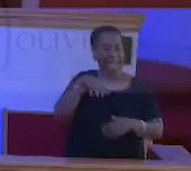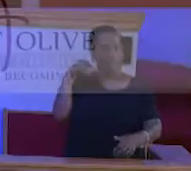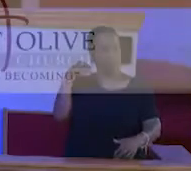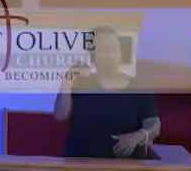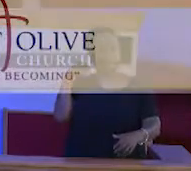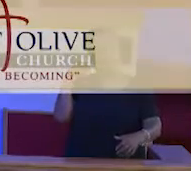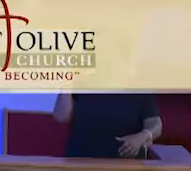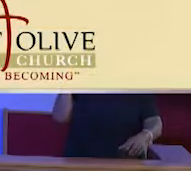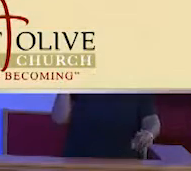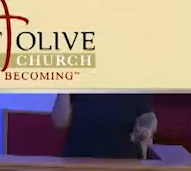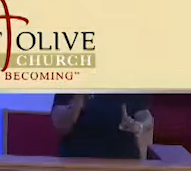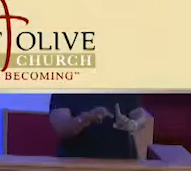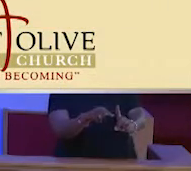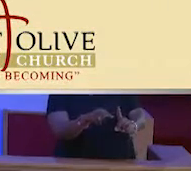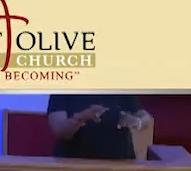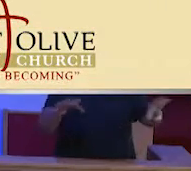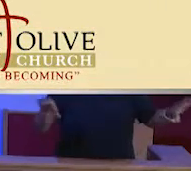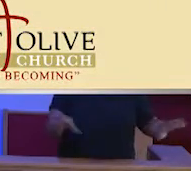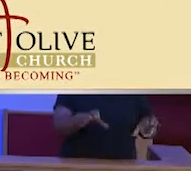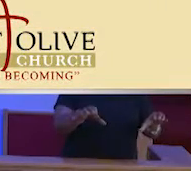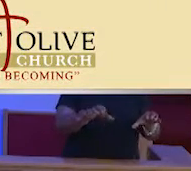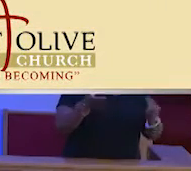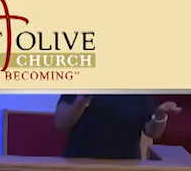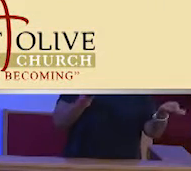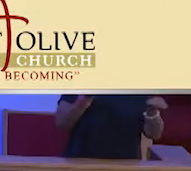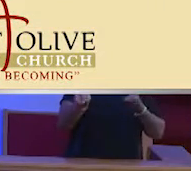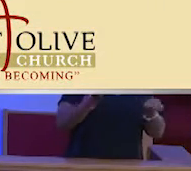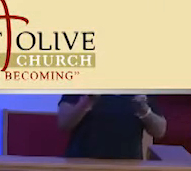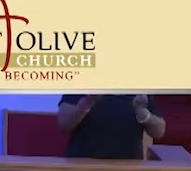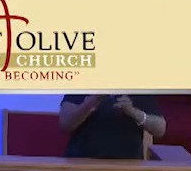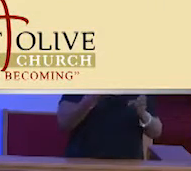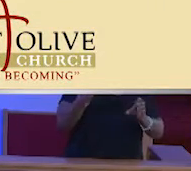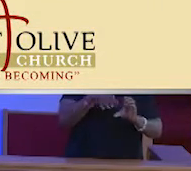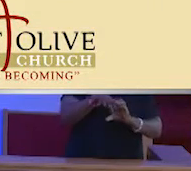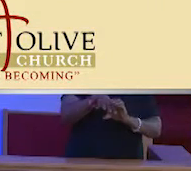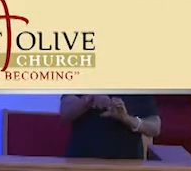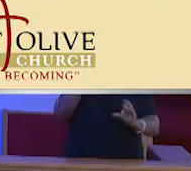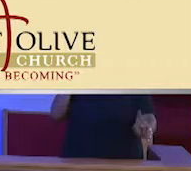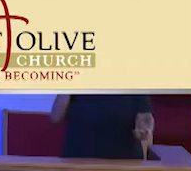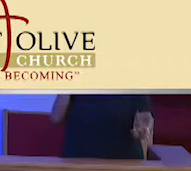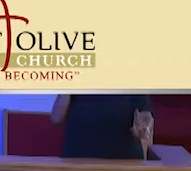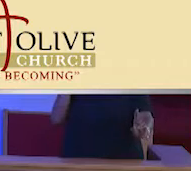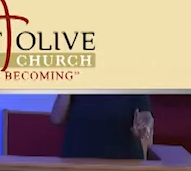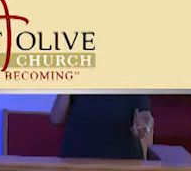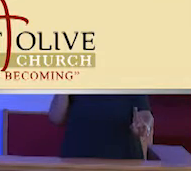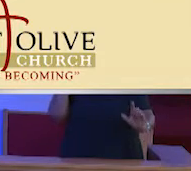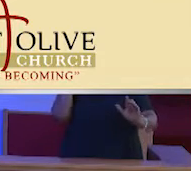in. Doing ministry from the outside in.